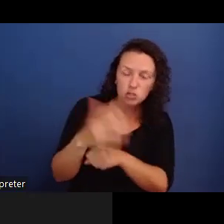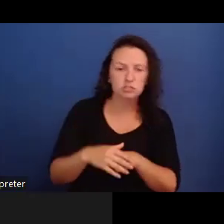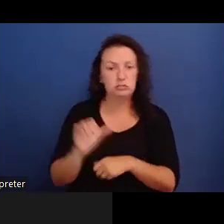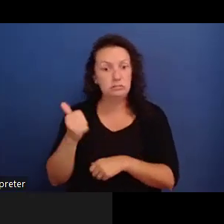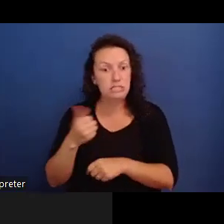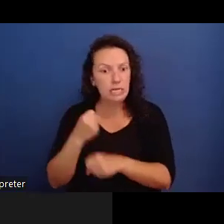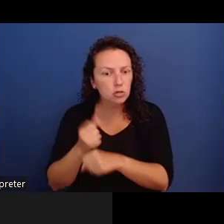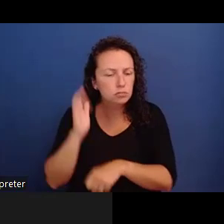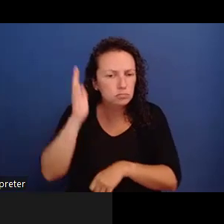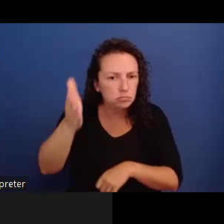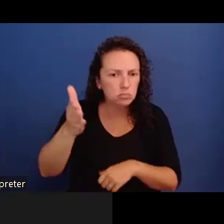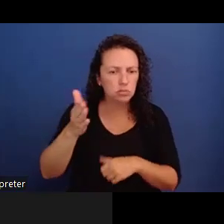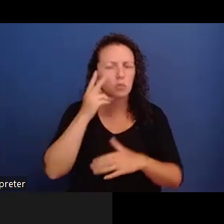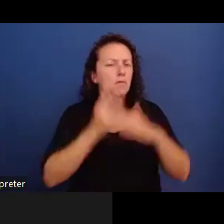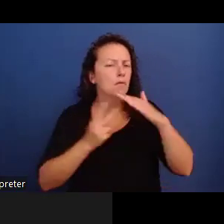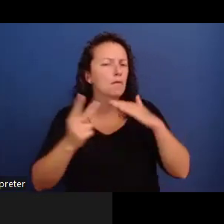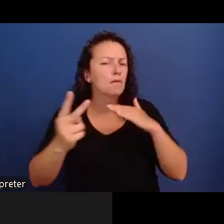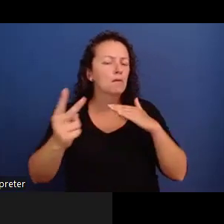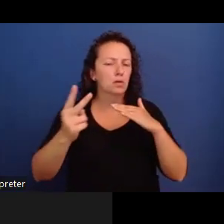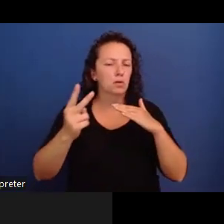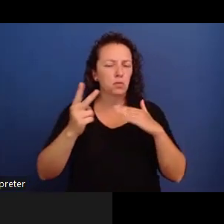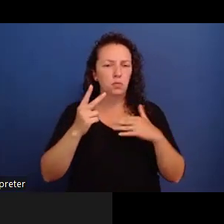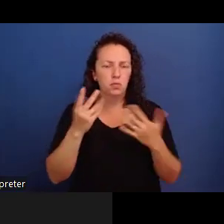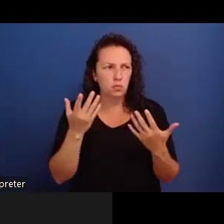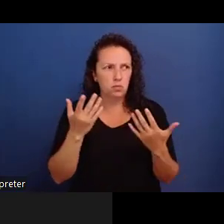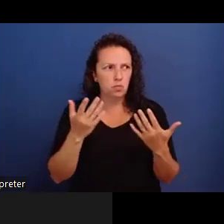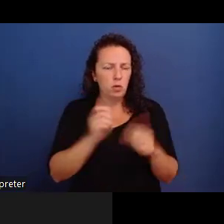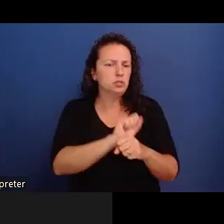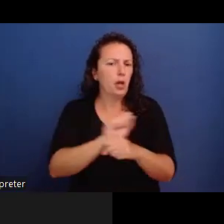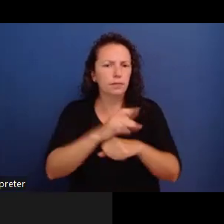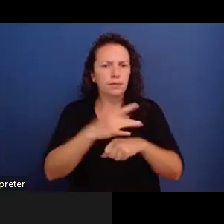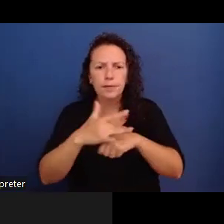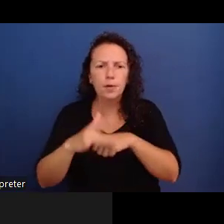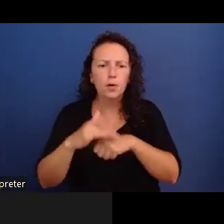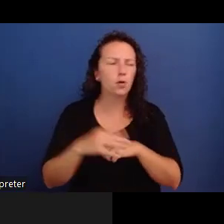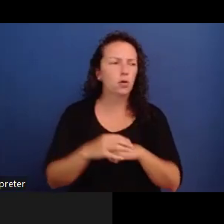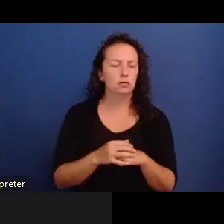jobs am I qualified for? What's helpful is